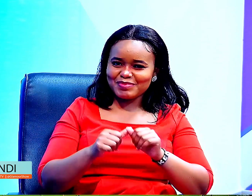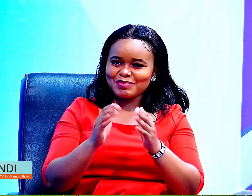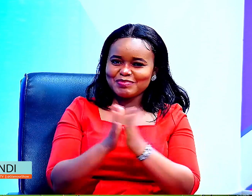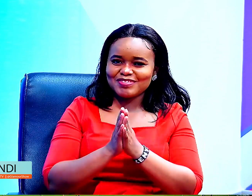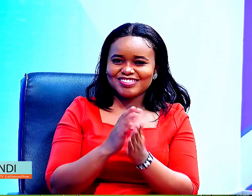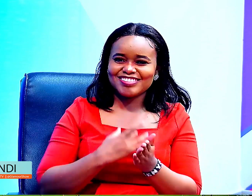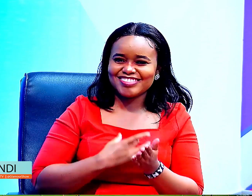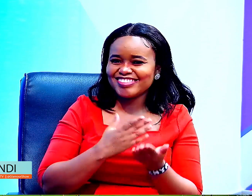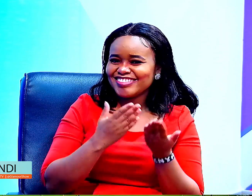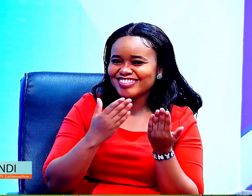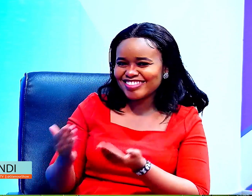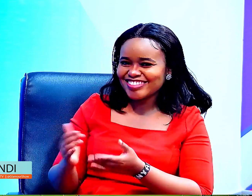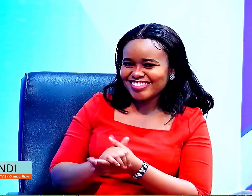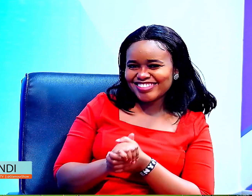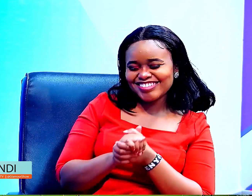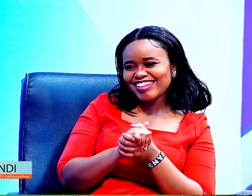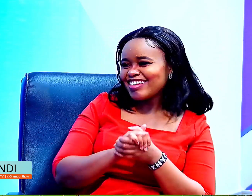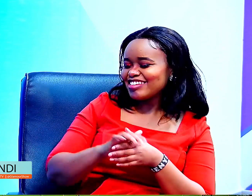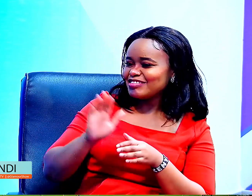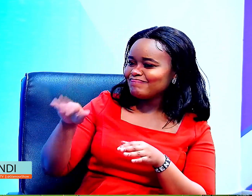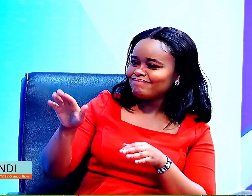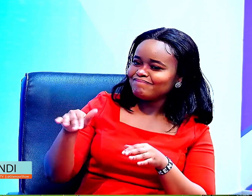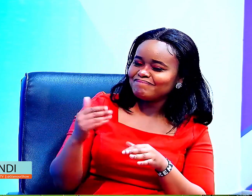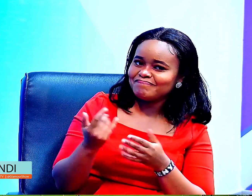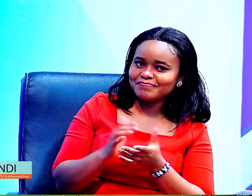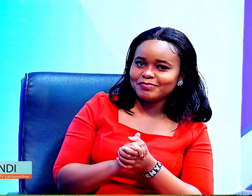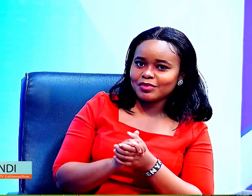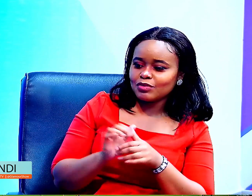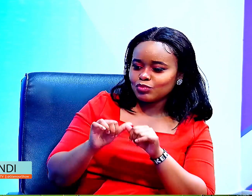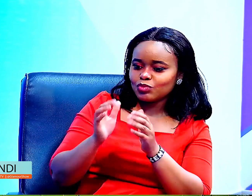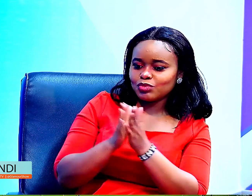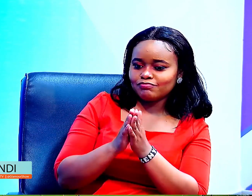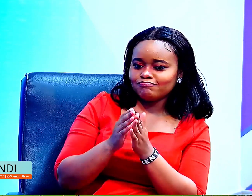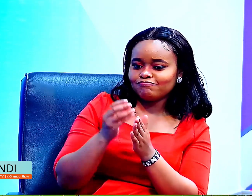welcome back as we continue with the glamour show.